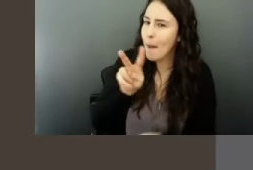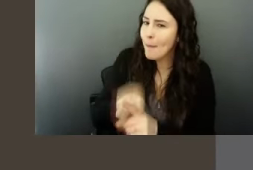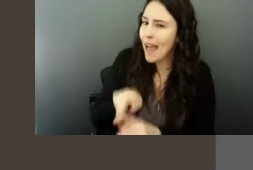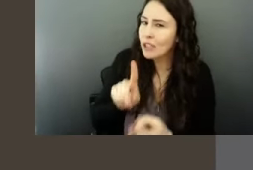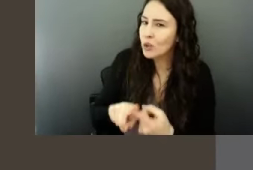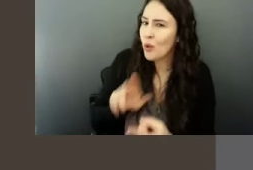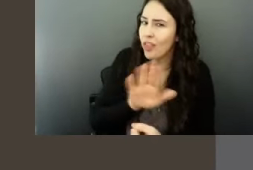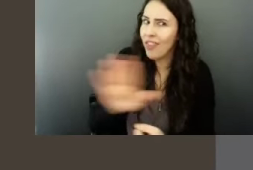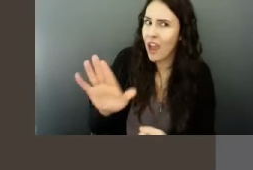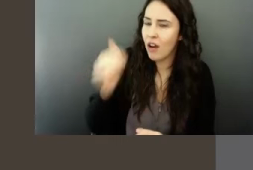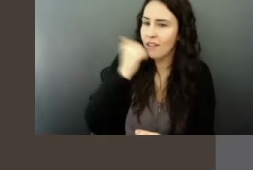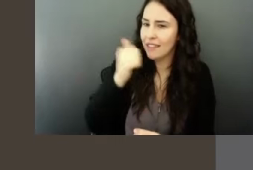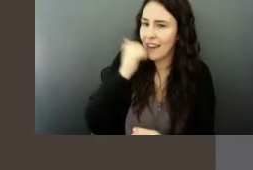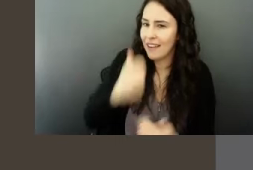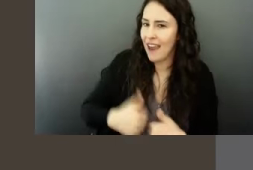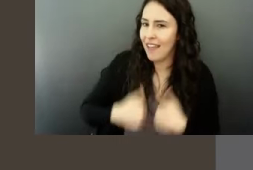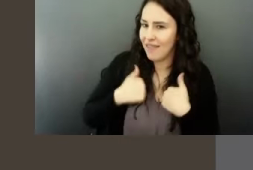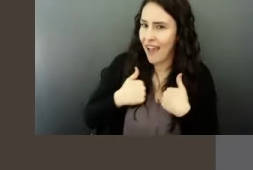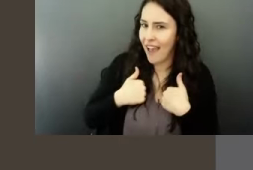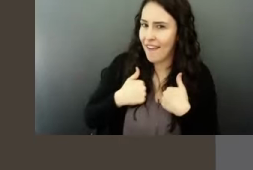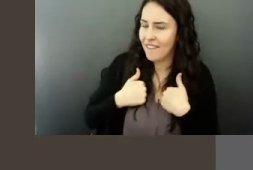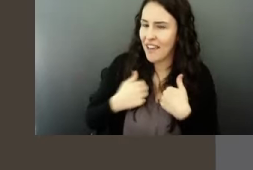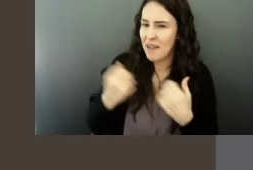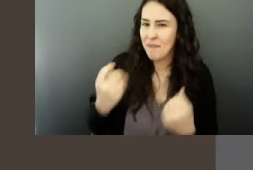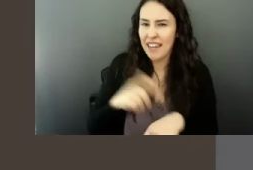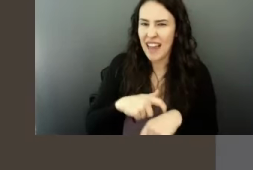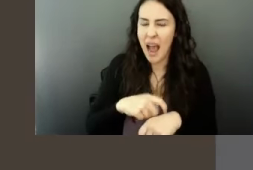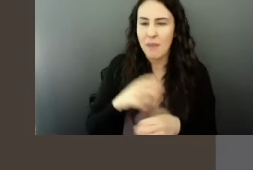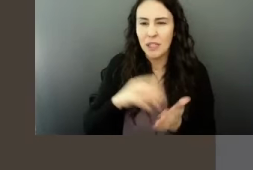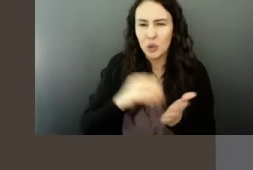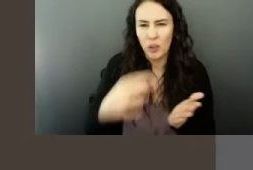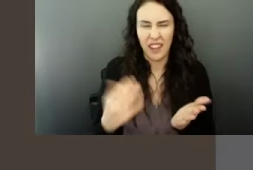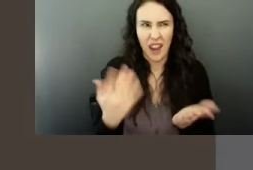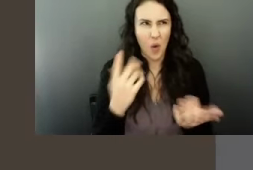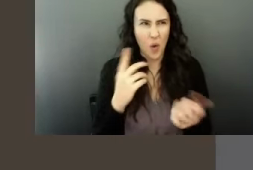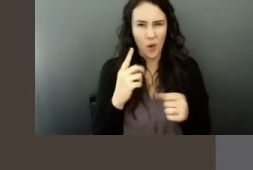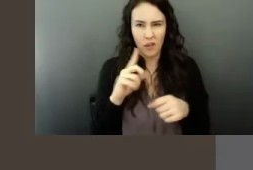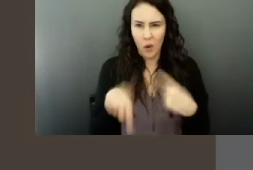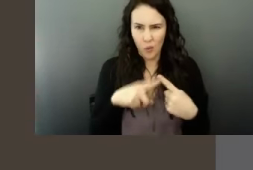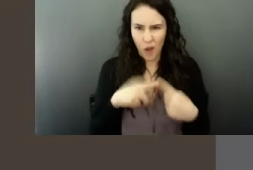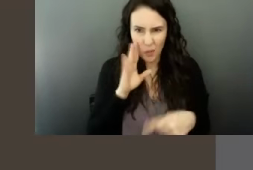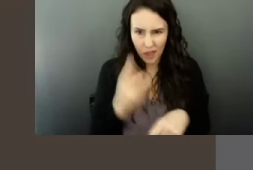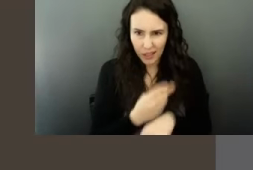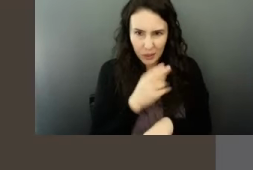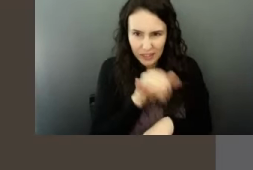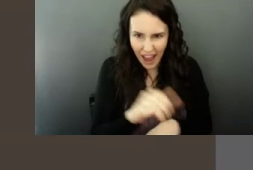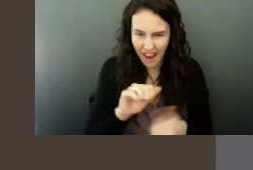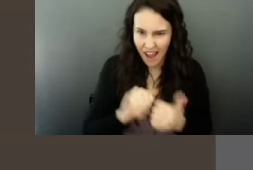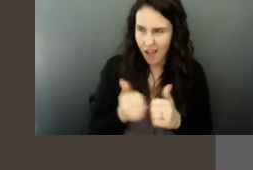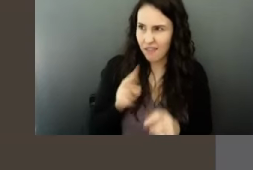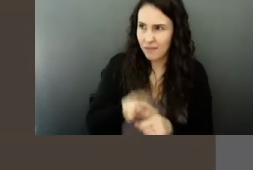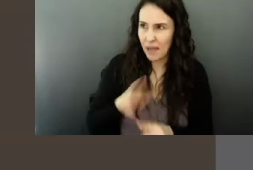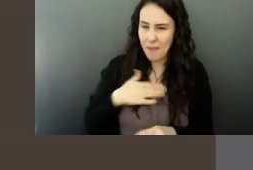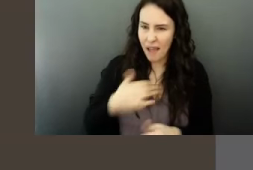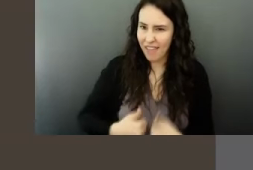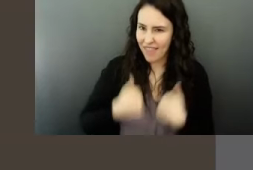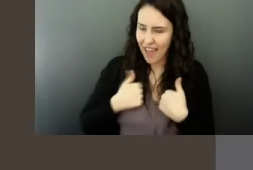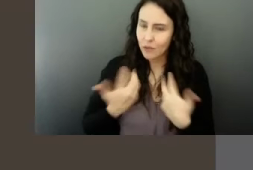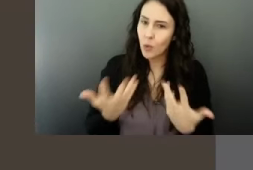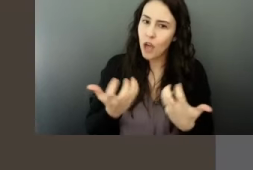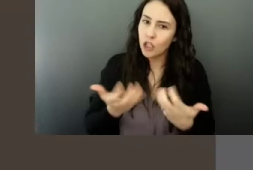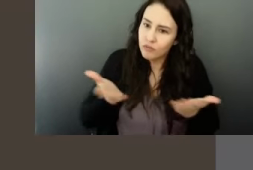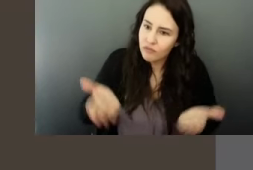times in the areas of STEM, like, when am I going to use this? How does this apply to my life? And getting the students to think about that, right? It's not, and so I